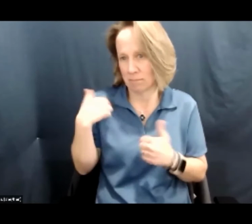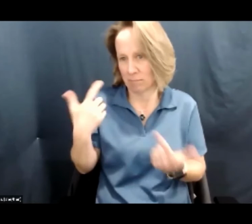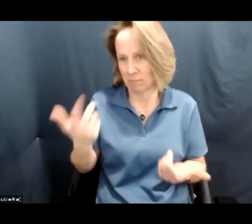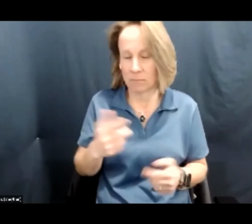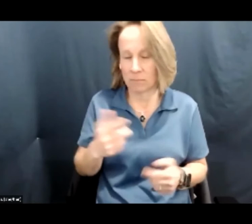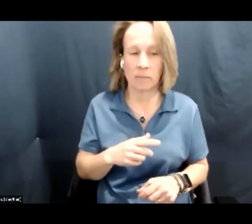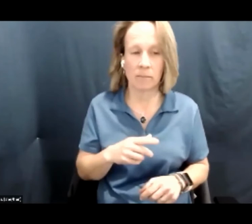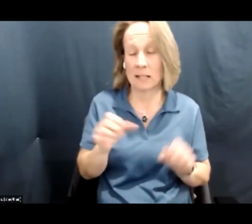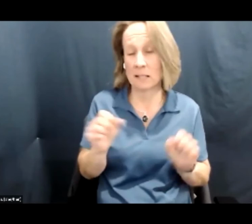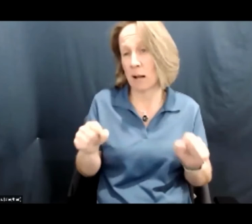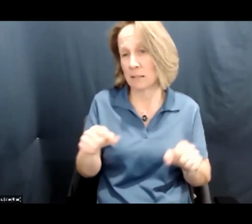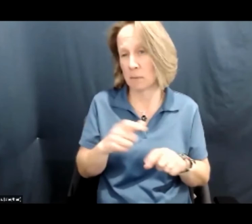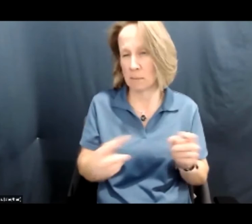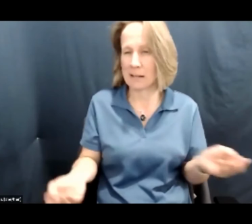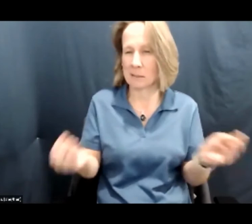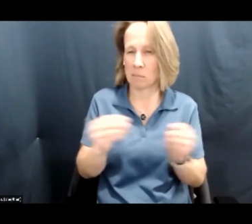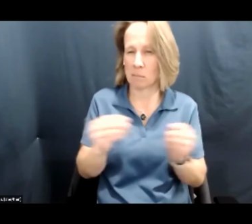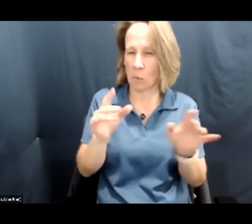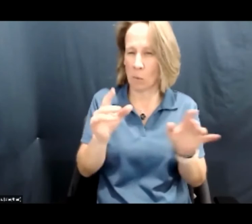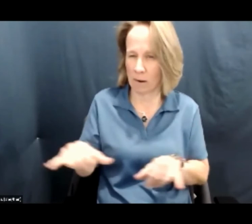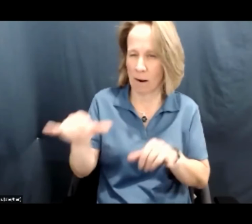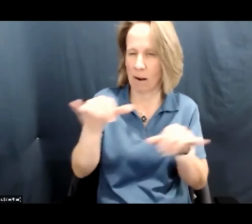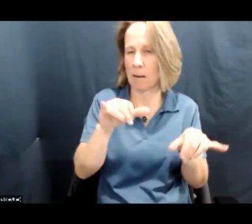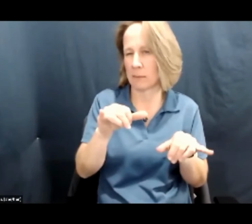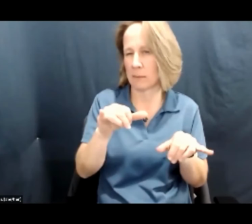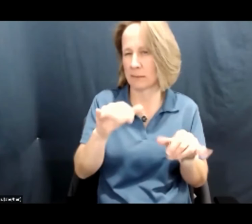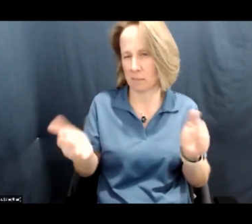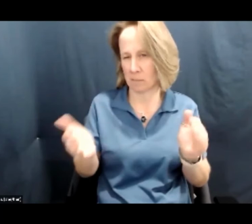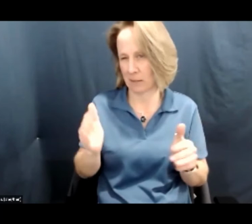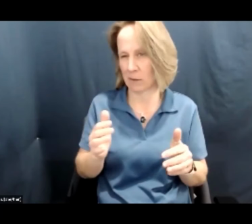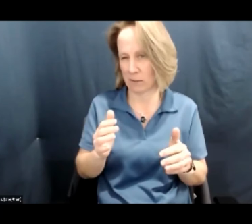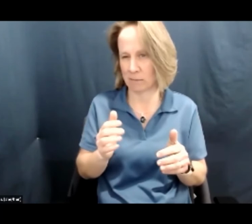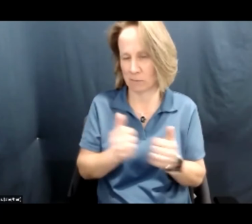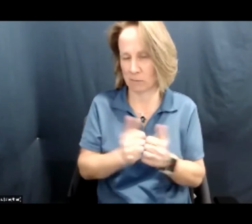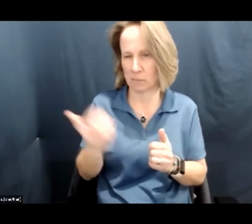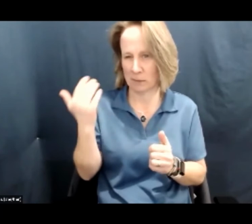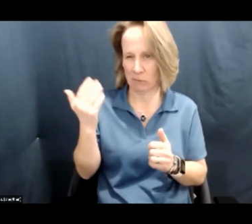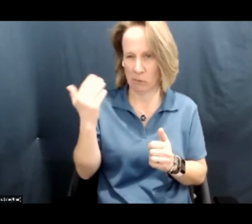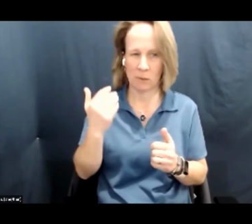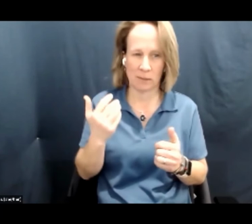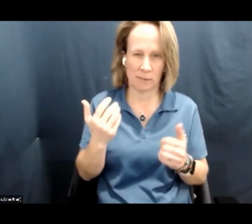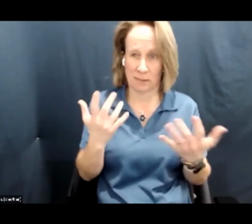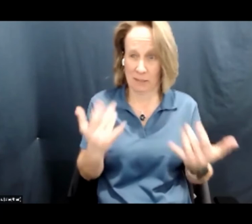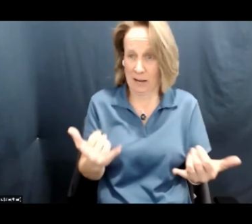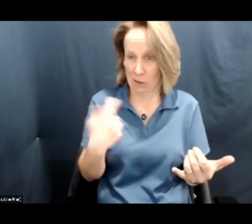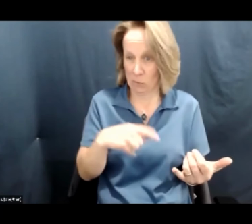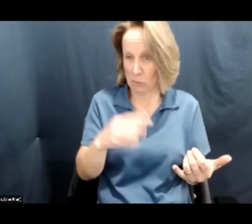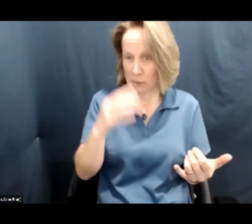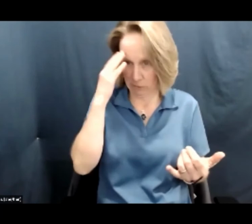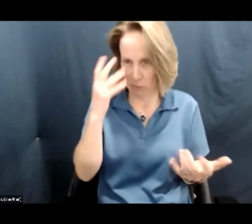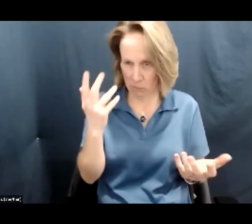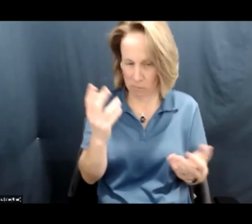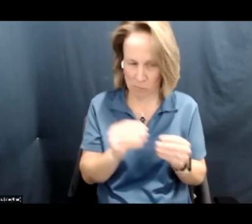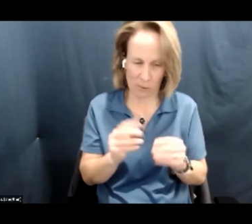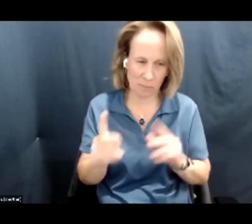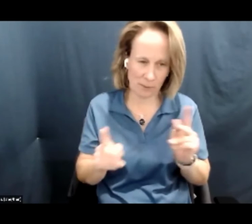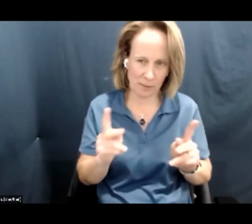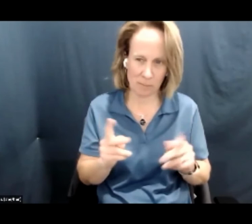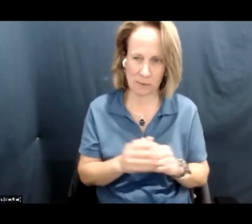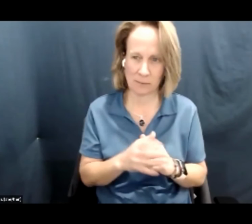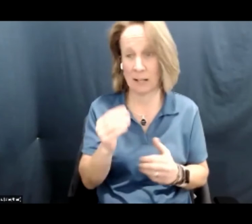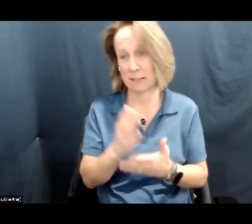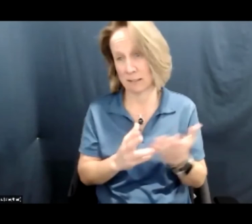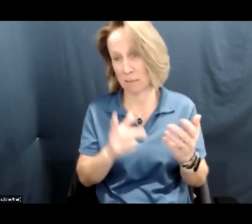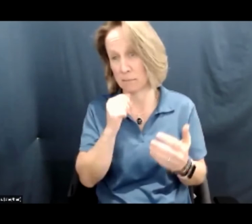it's a lot more common than it used to be that we also now know some of the folks in our life who are LGBTQ and some who aren't,